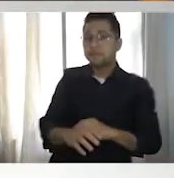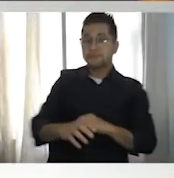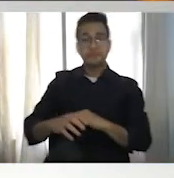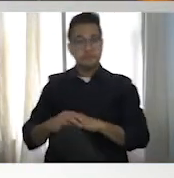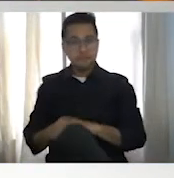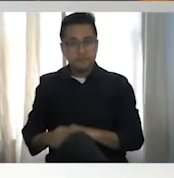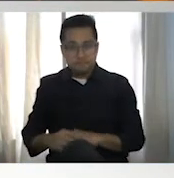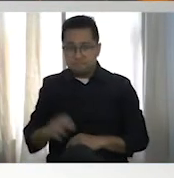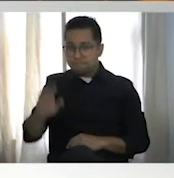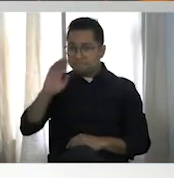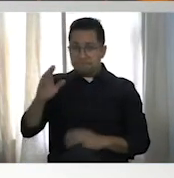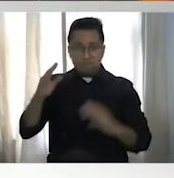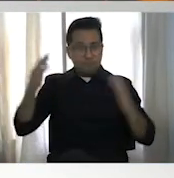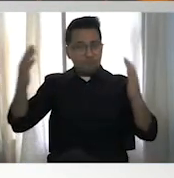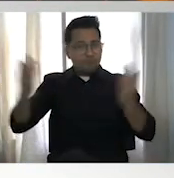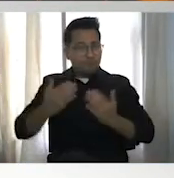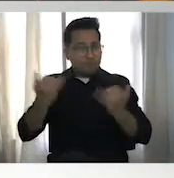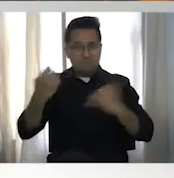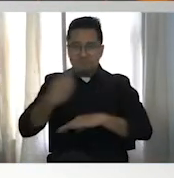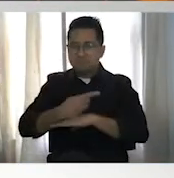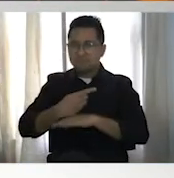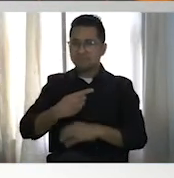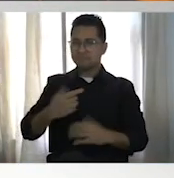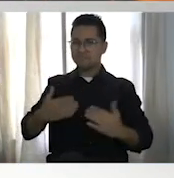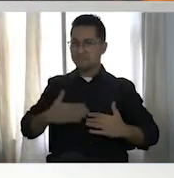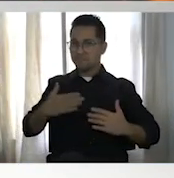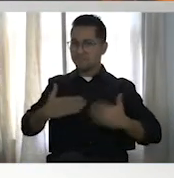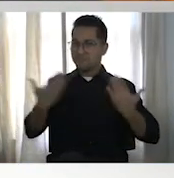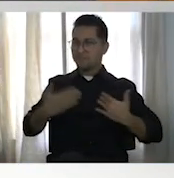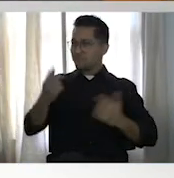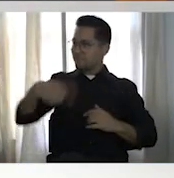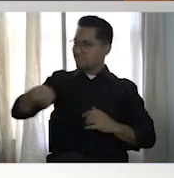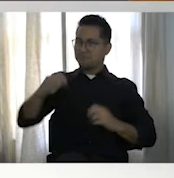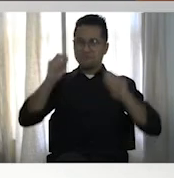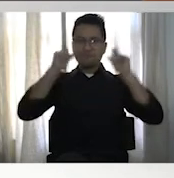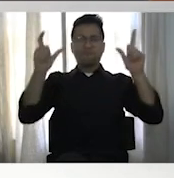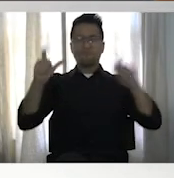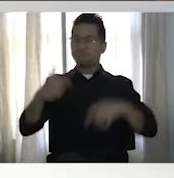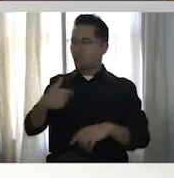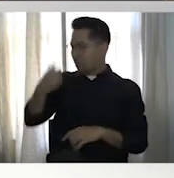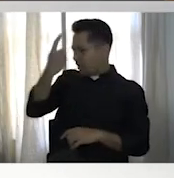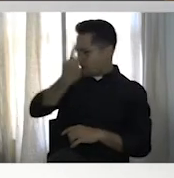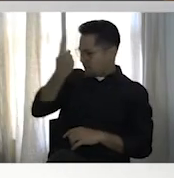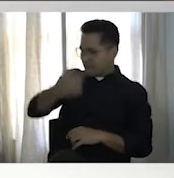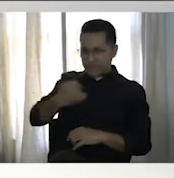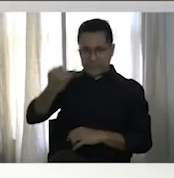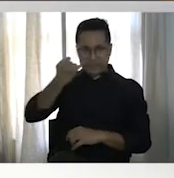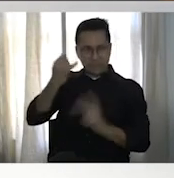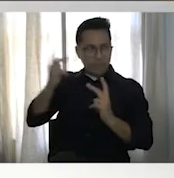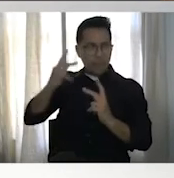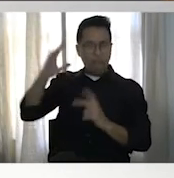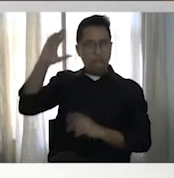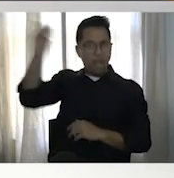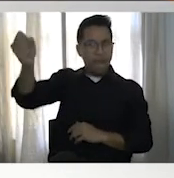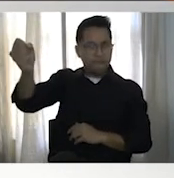We want to welcome you here today. We're so happy. We woke up this morning and we said, what if everybody went home?